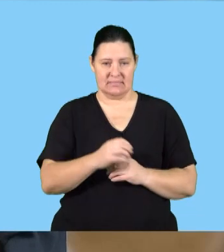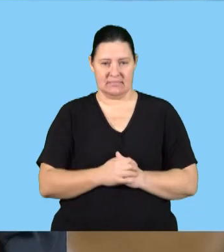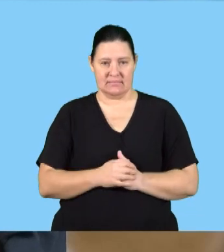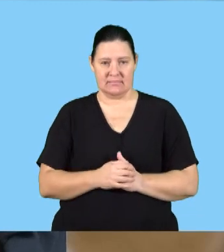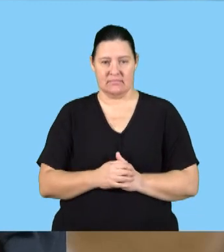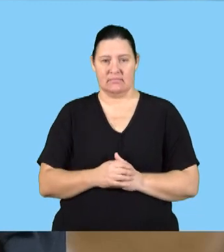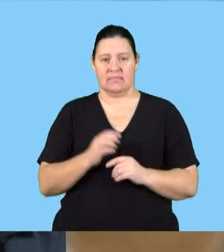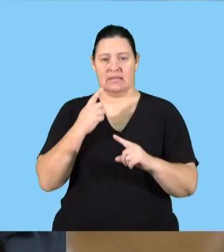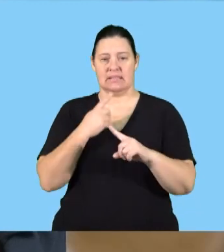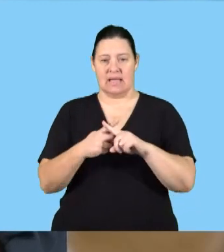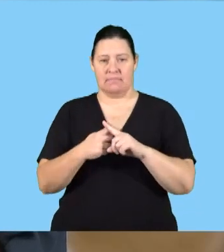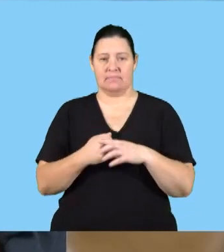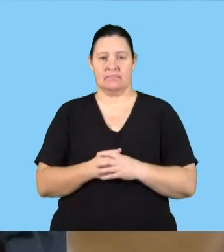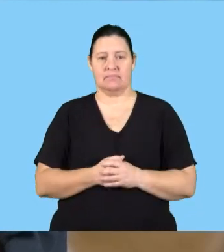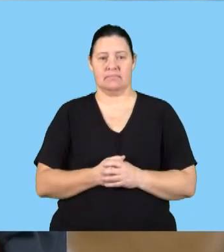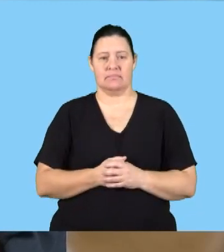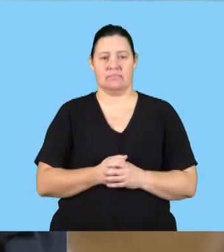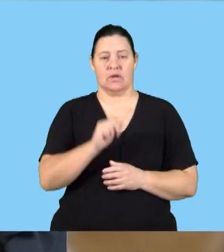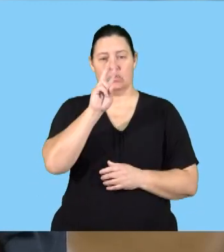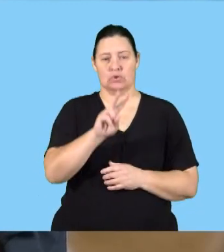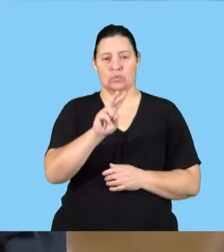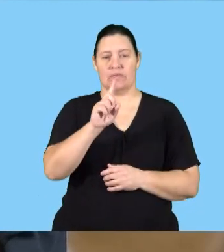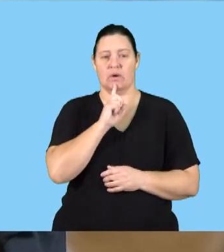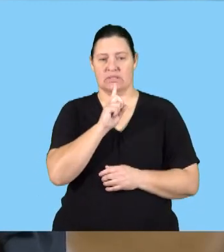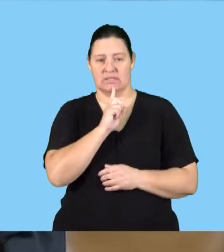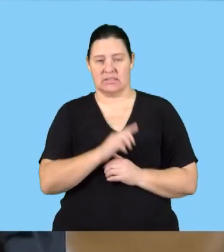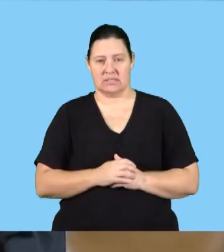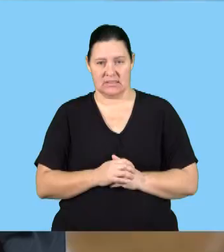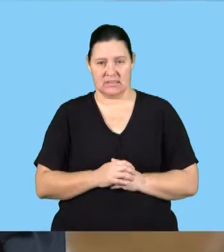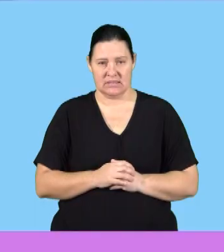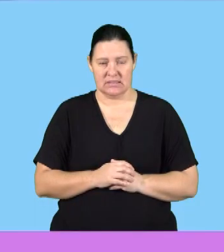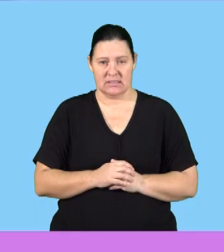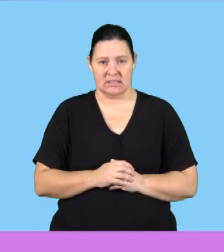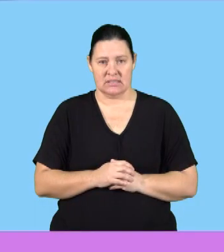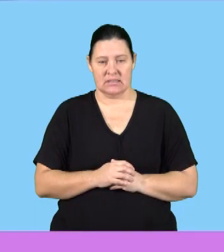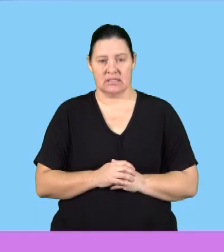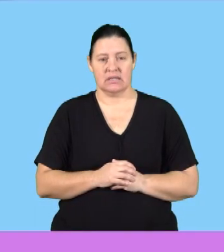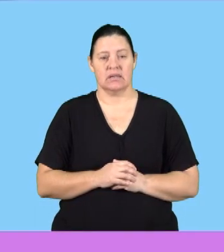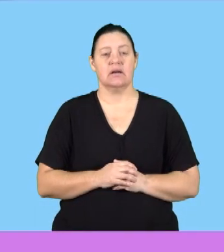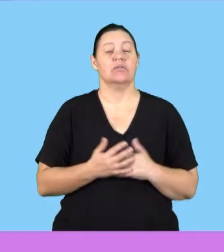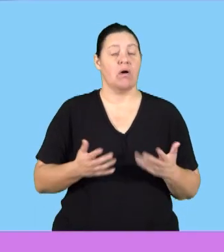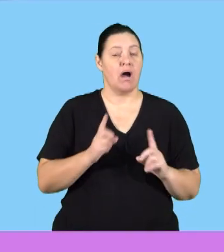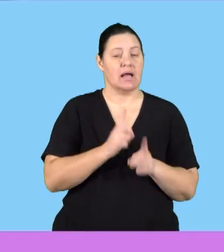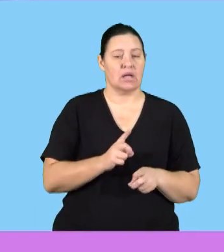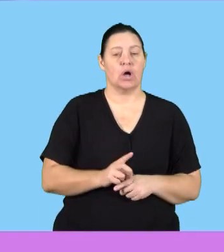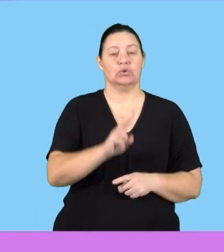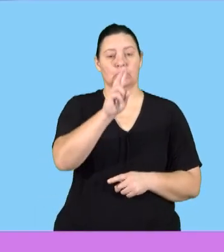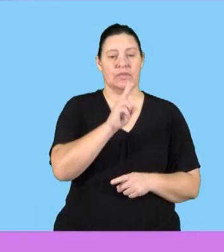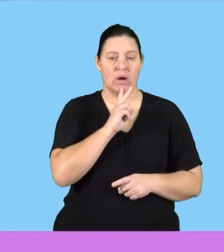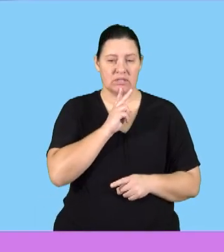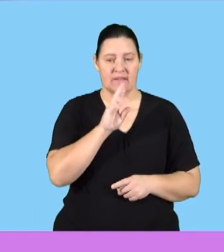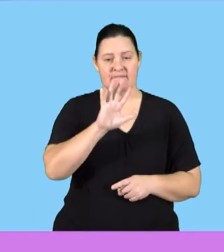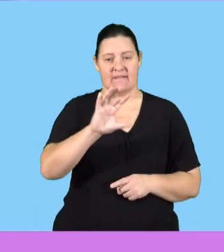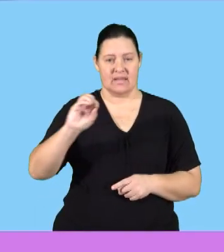divided by 80 multiplied by 2,000. So the answer is